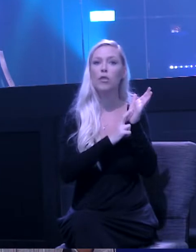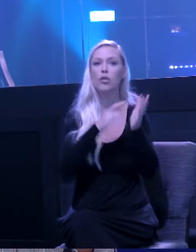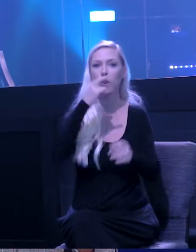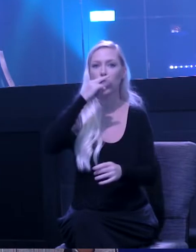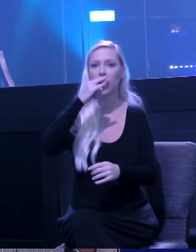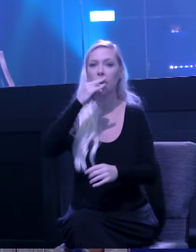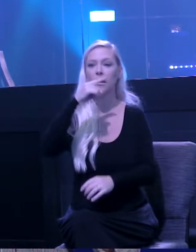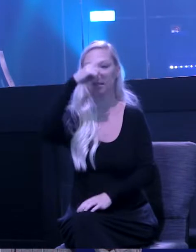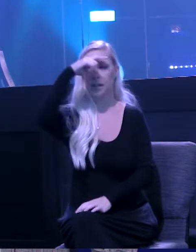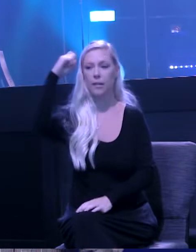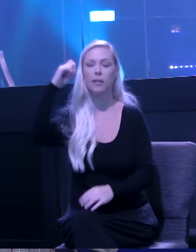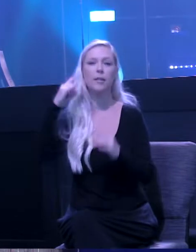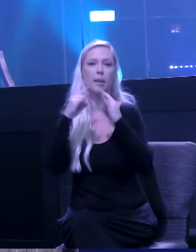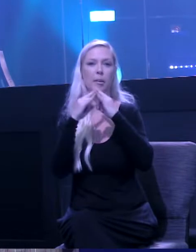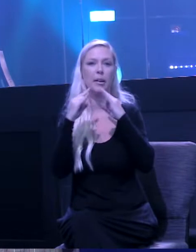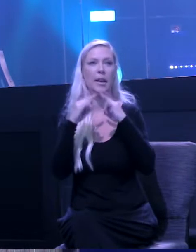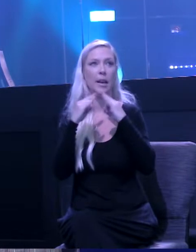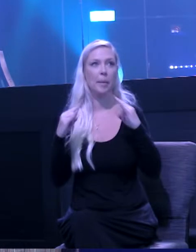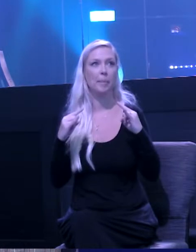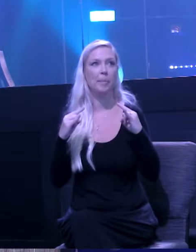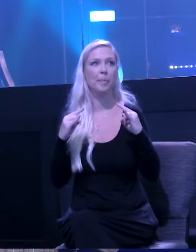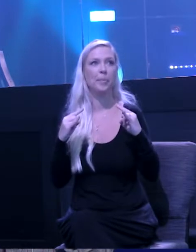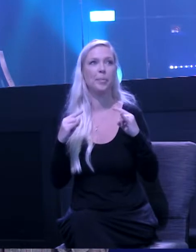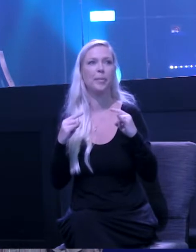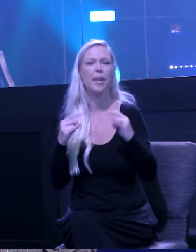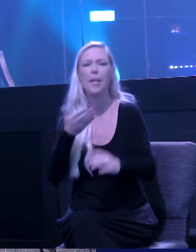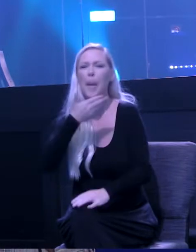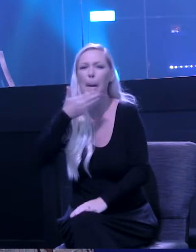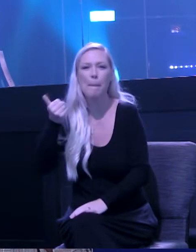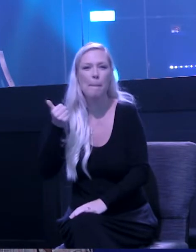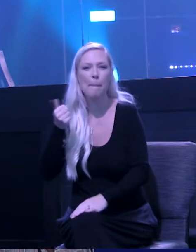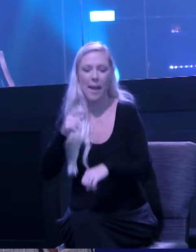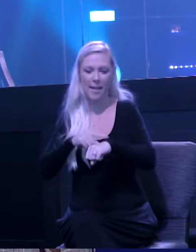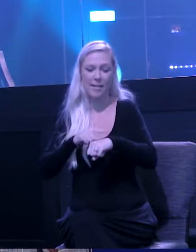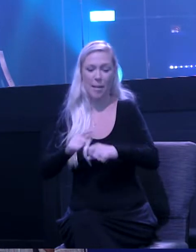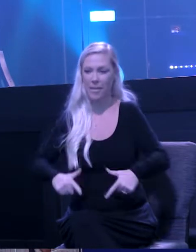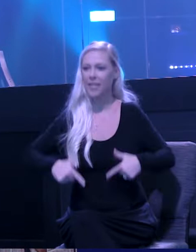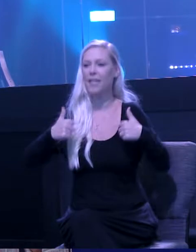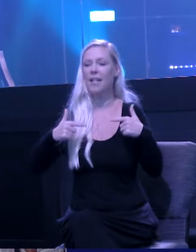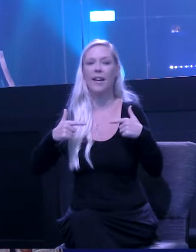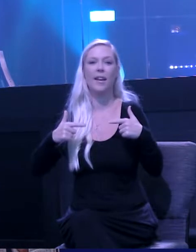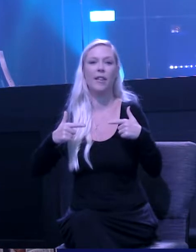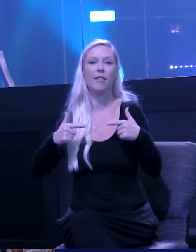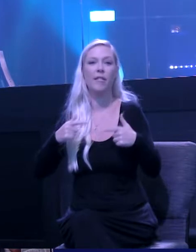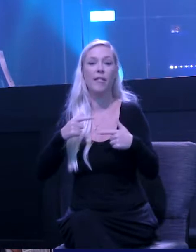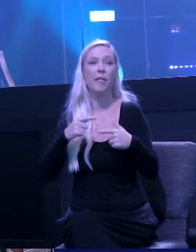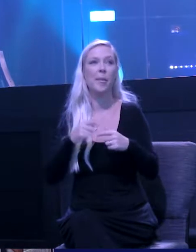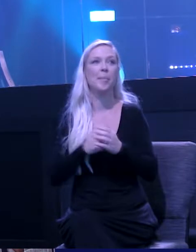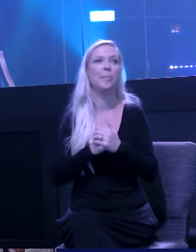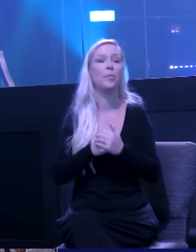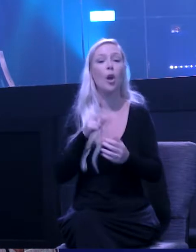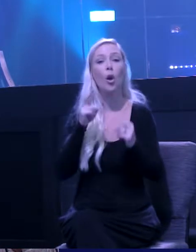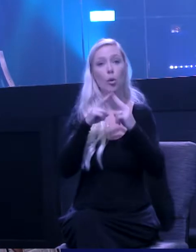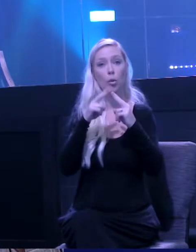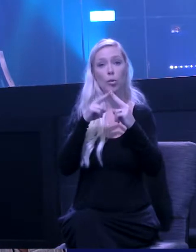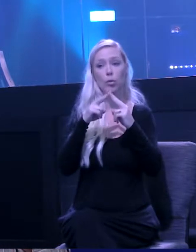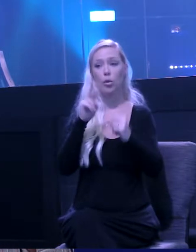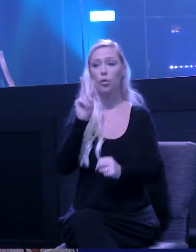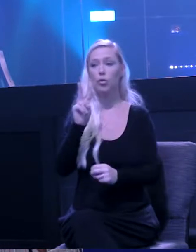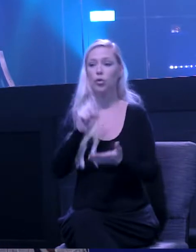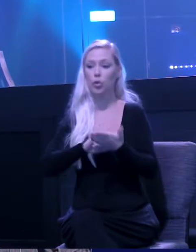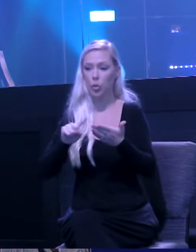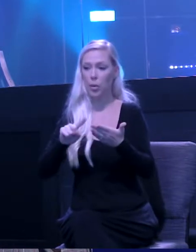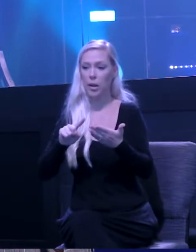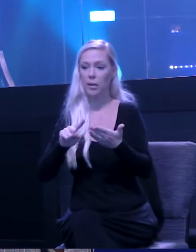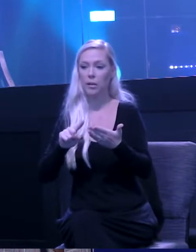kids camp. Like, they will have the best week of the year. It's 9 to noon every single day. We got 2 weeks to pick from, identical weeks.